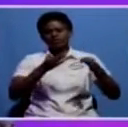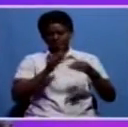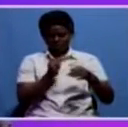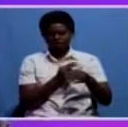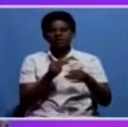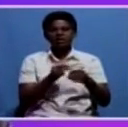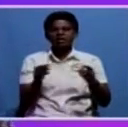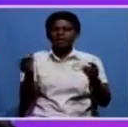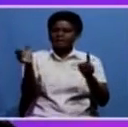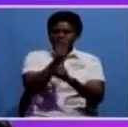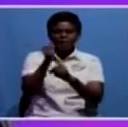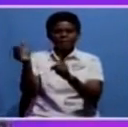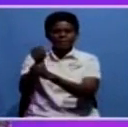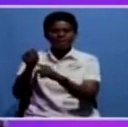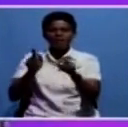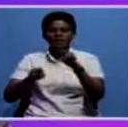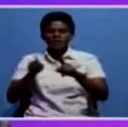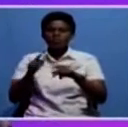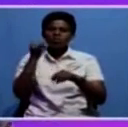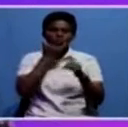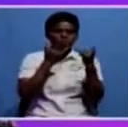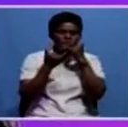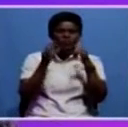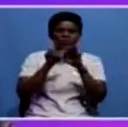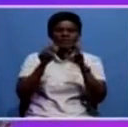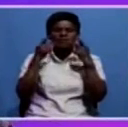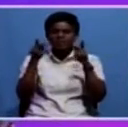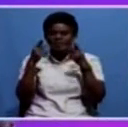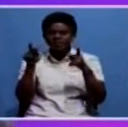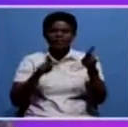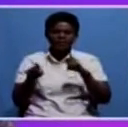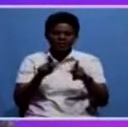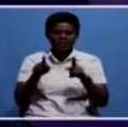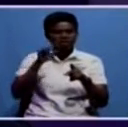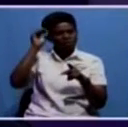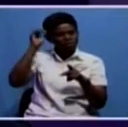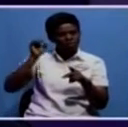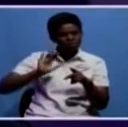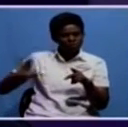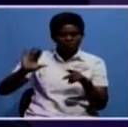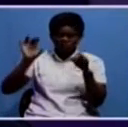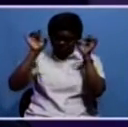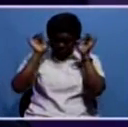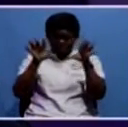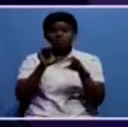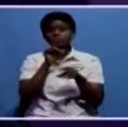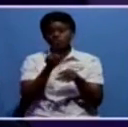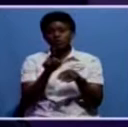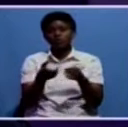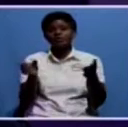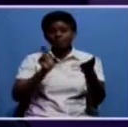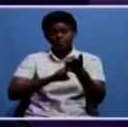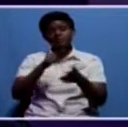find people guilty in public space, in terms of public opinion. It is dangerous. Let me